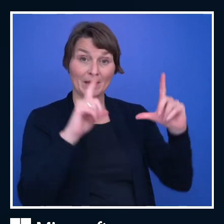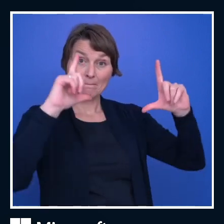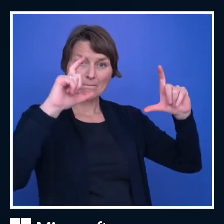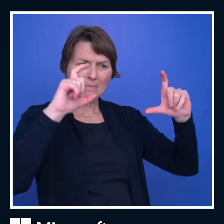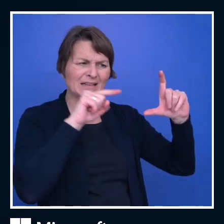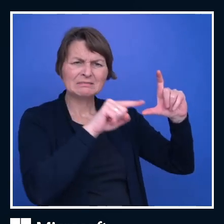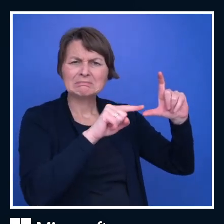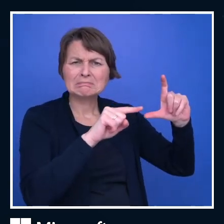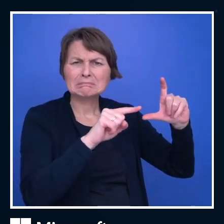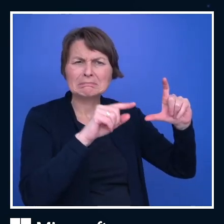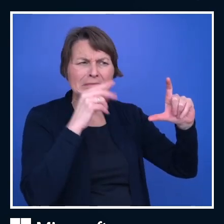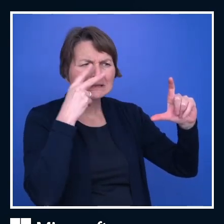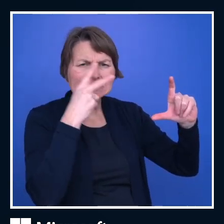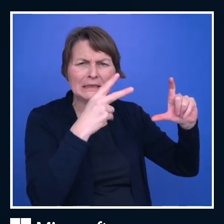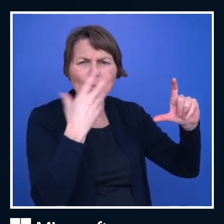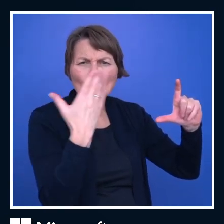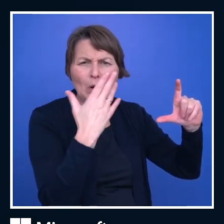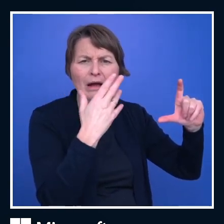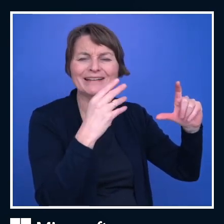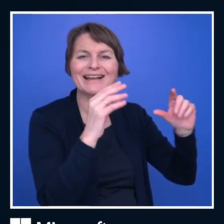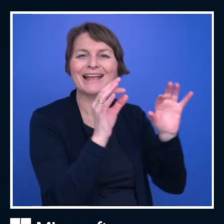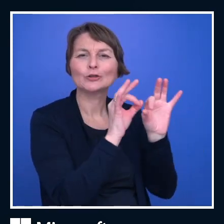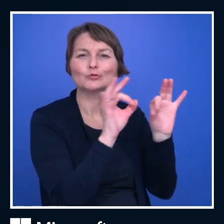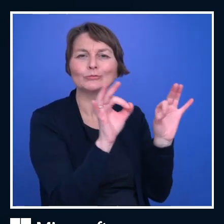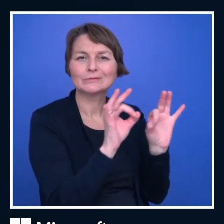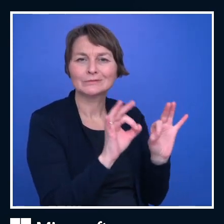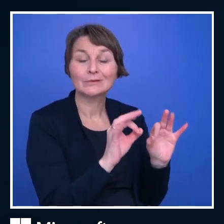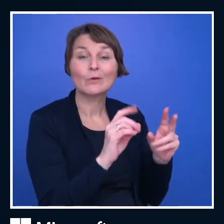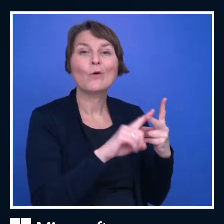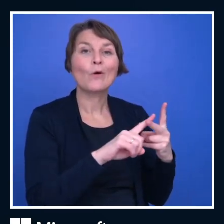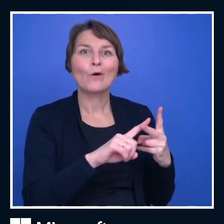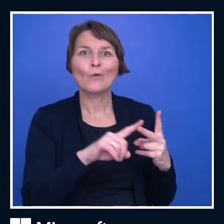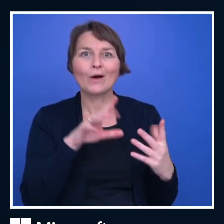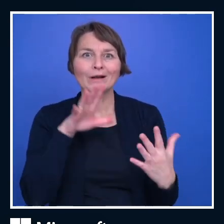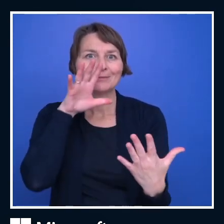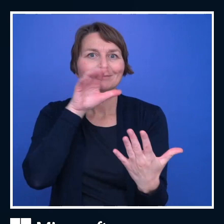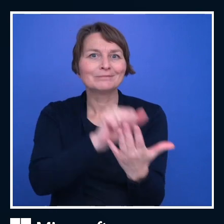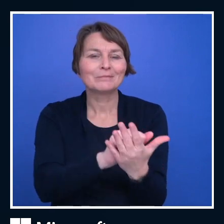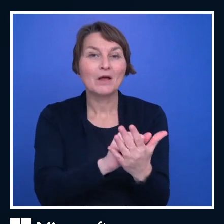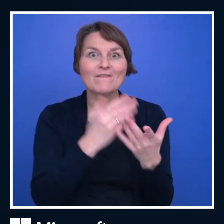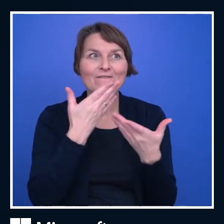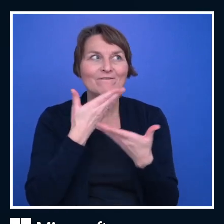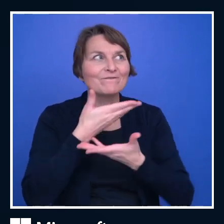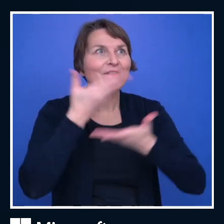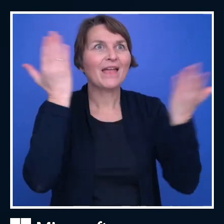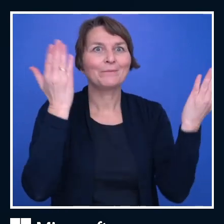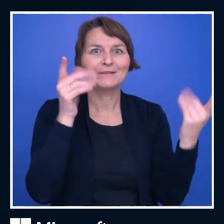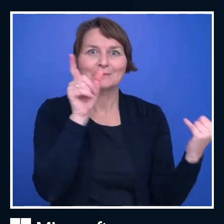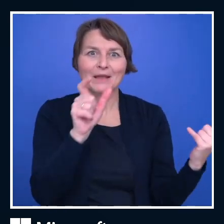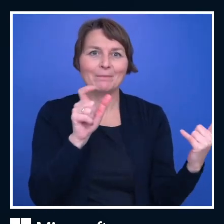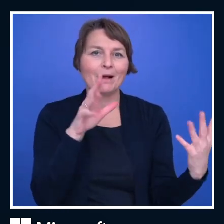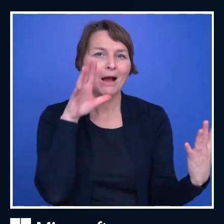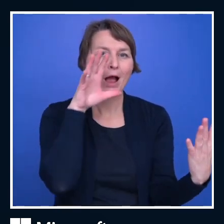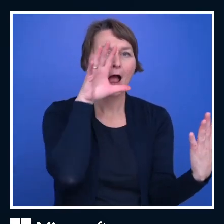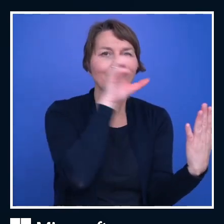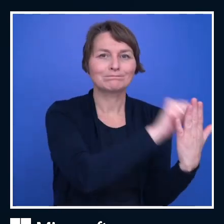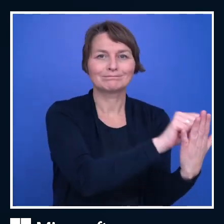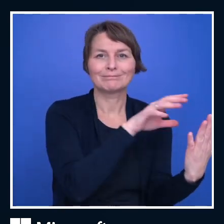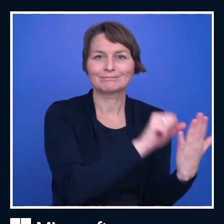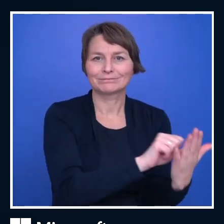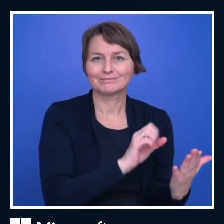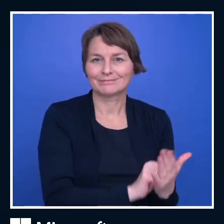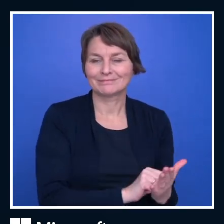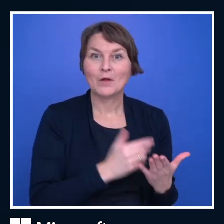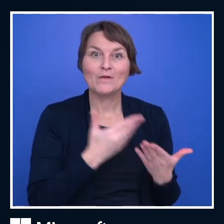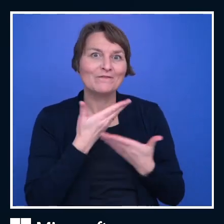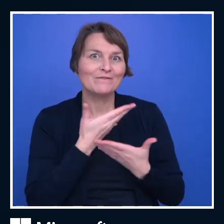and we want to identify celebrities, and we want to know who's famous which famous persons can we find